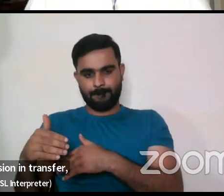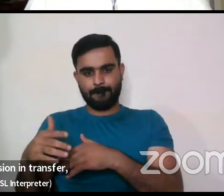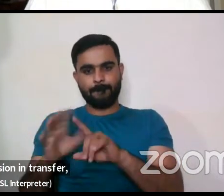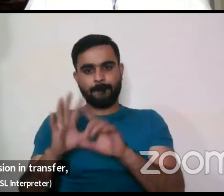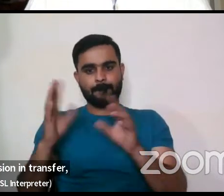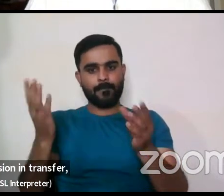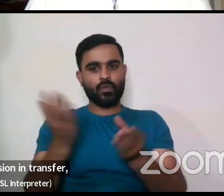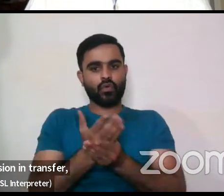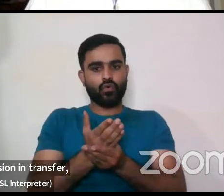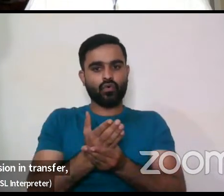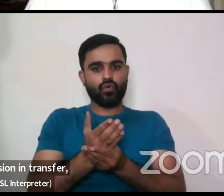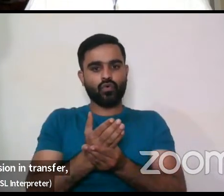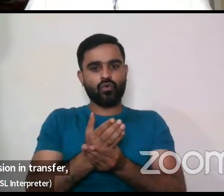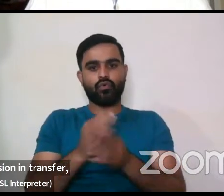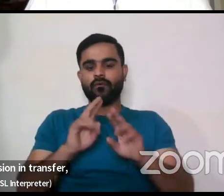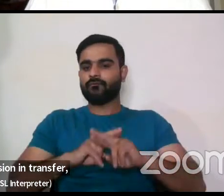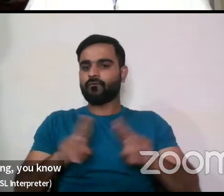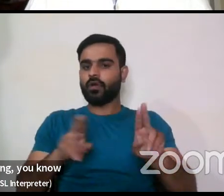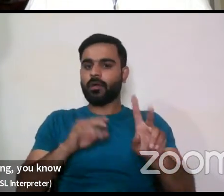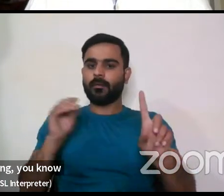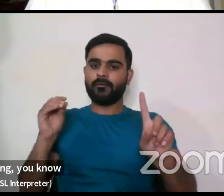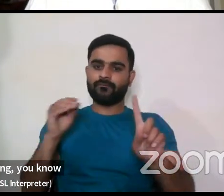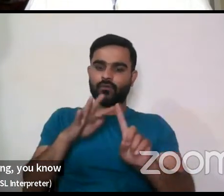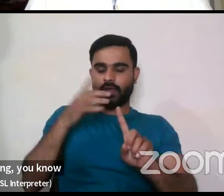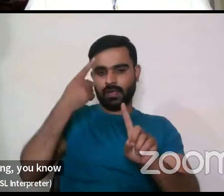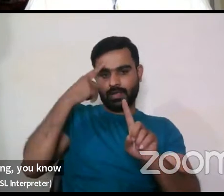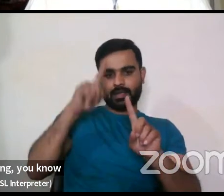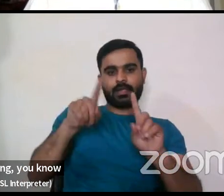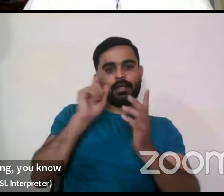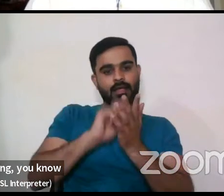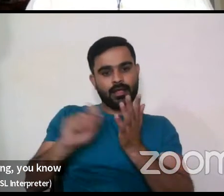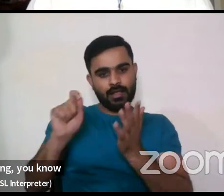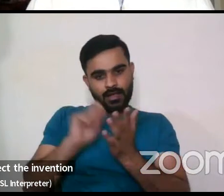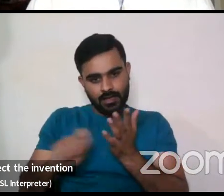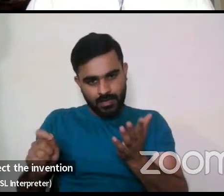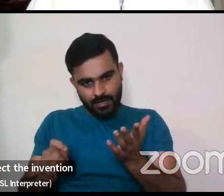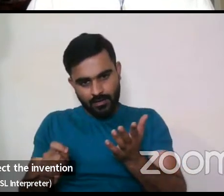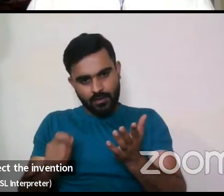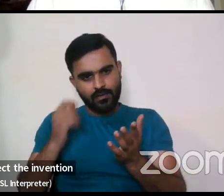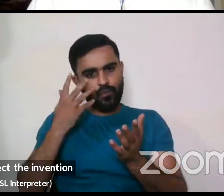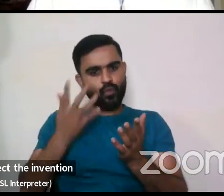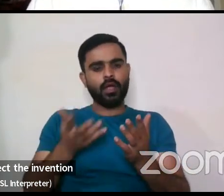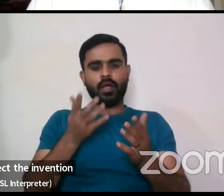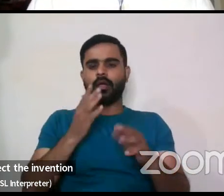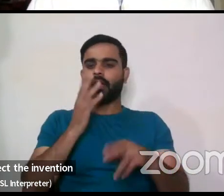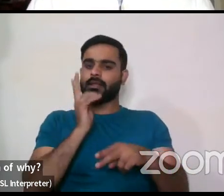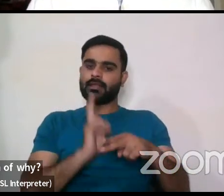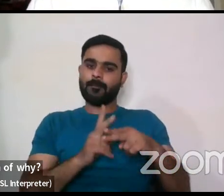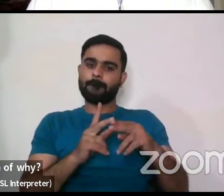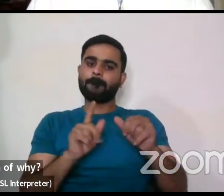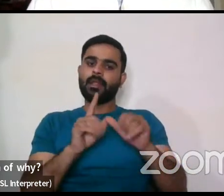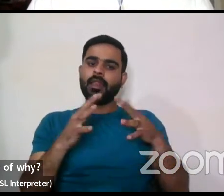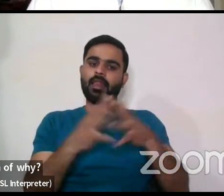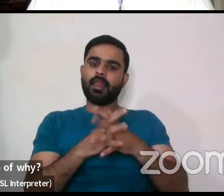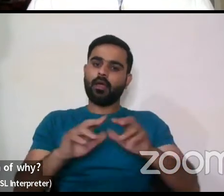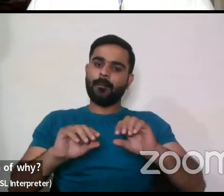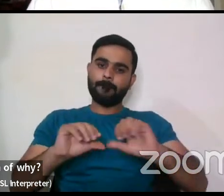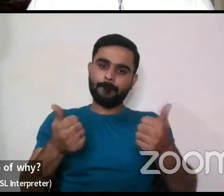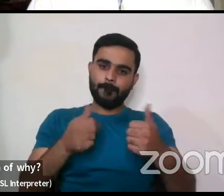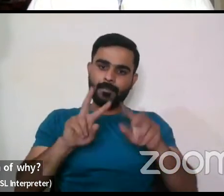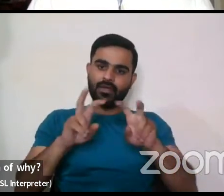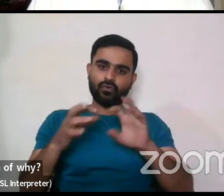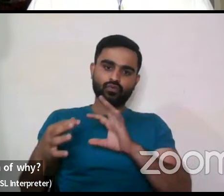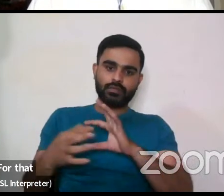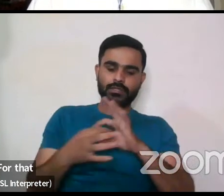document because it cannot fully reflect the intention of the authors or the intention of why a particular law was passed for that matter, we often